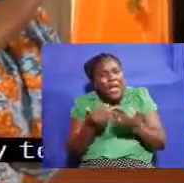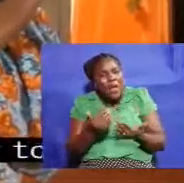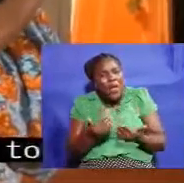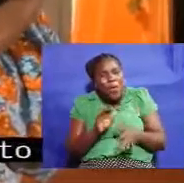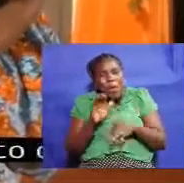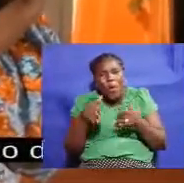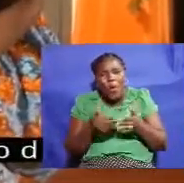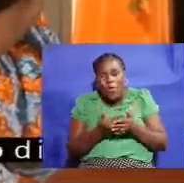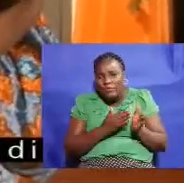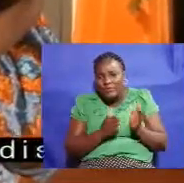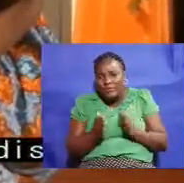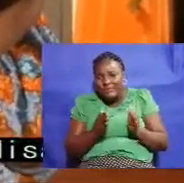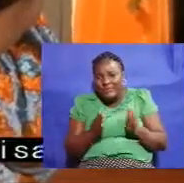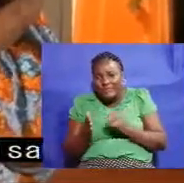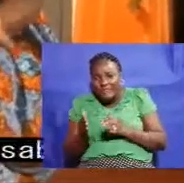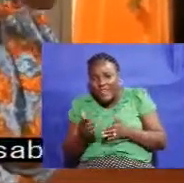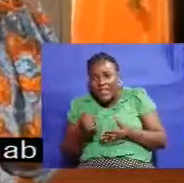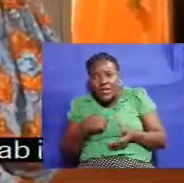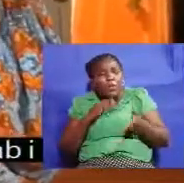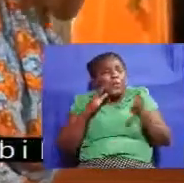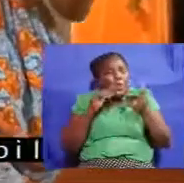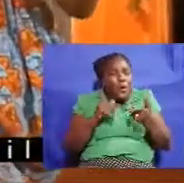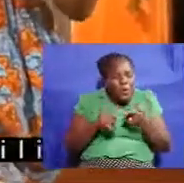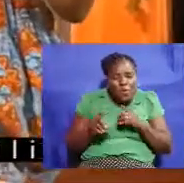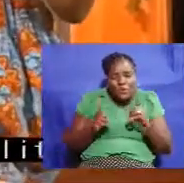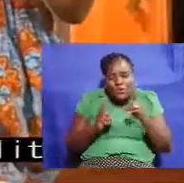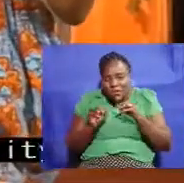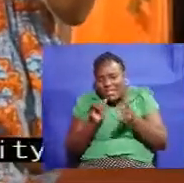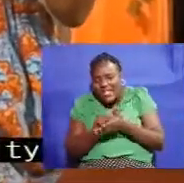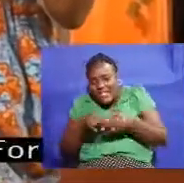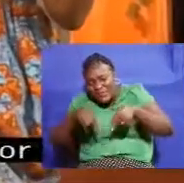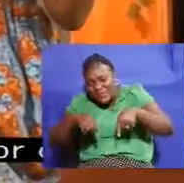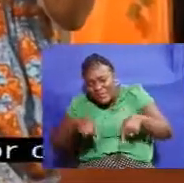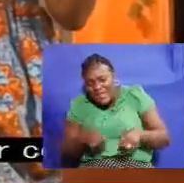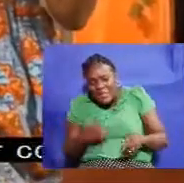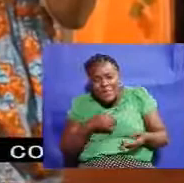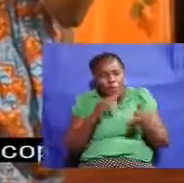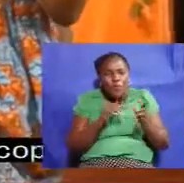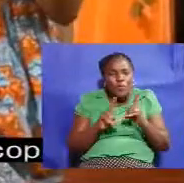sure this is the woman you want to marry? Yes. Oh, you hope to sort that out today.